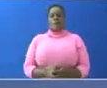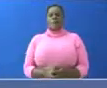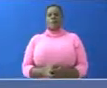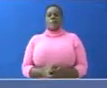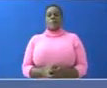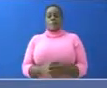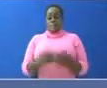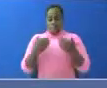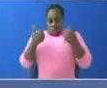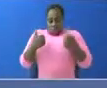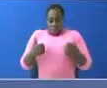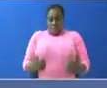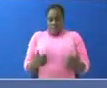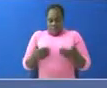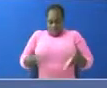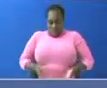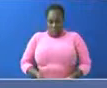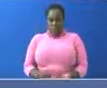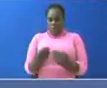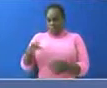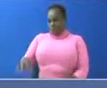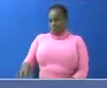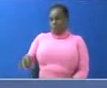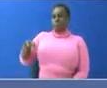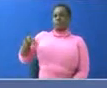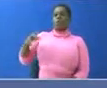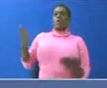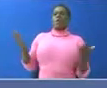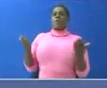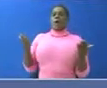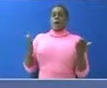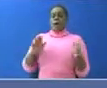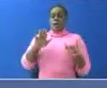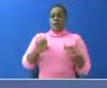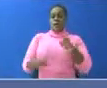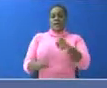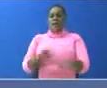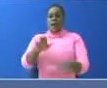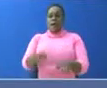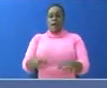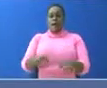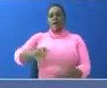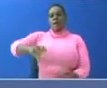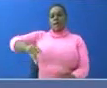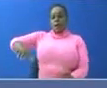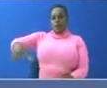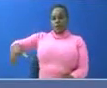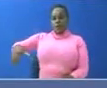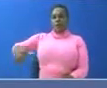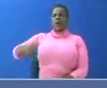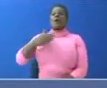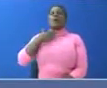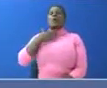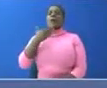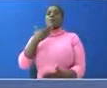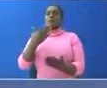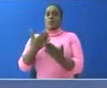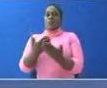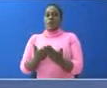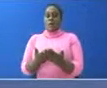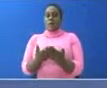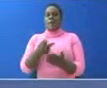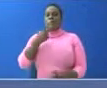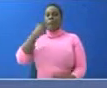I was born and brought up in Kirinyaga, and I want to thank my